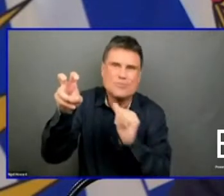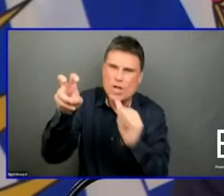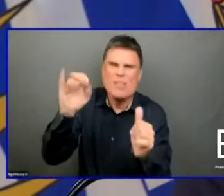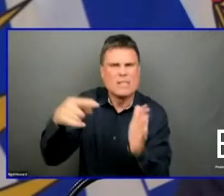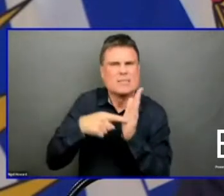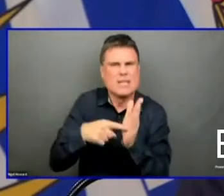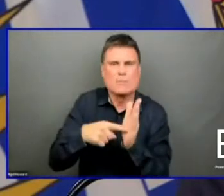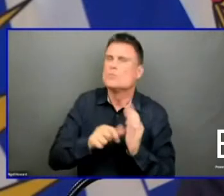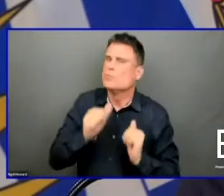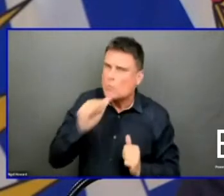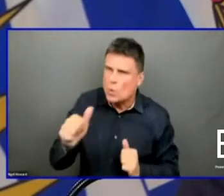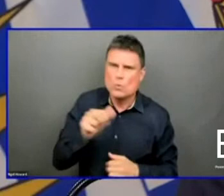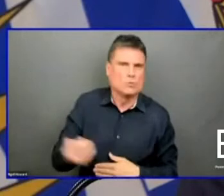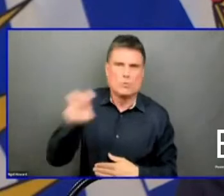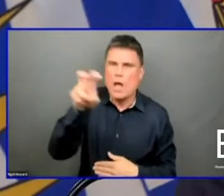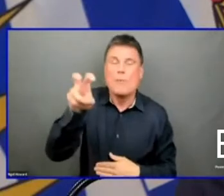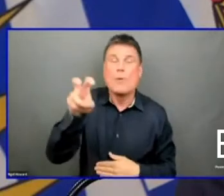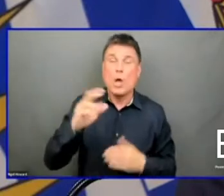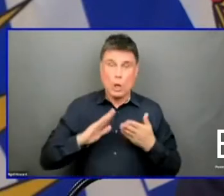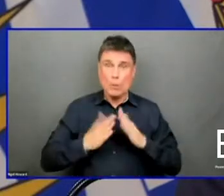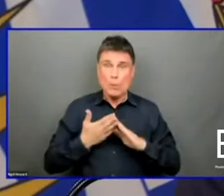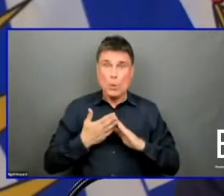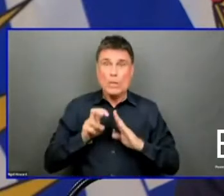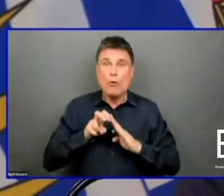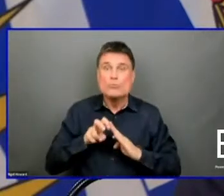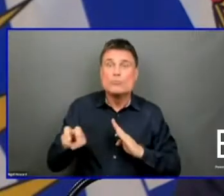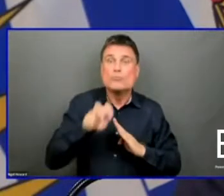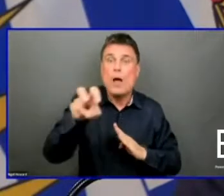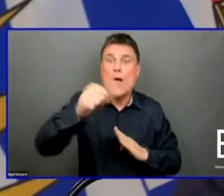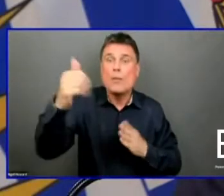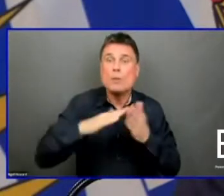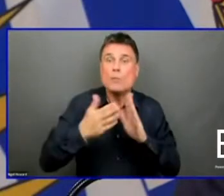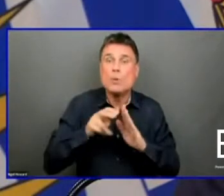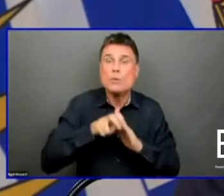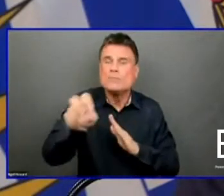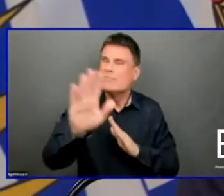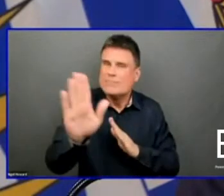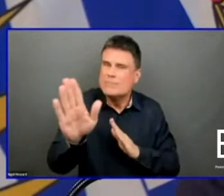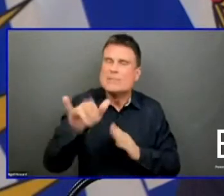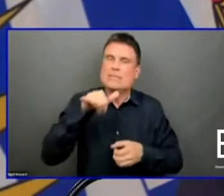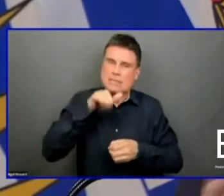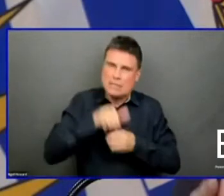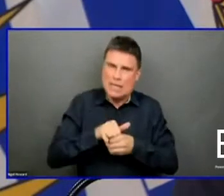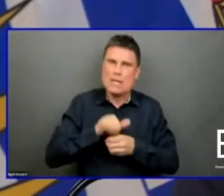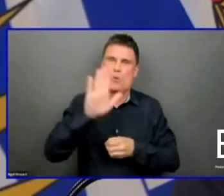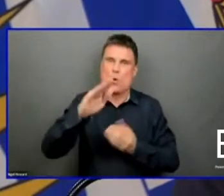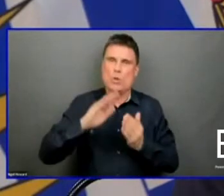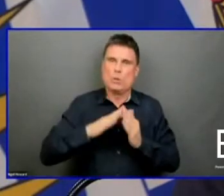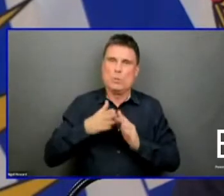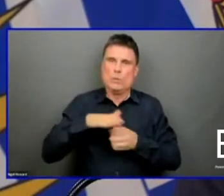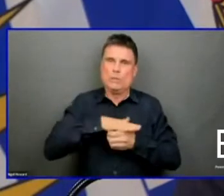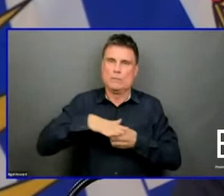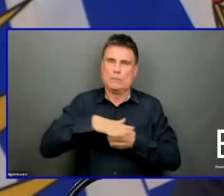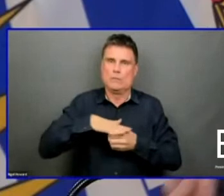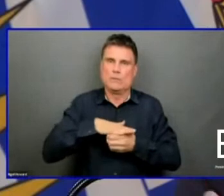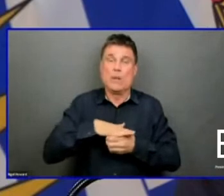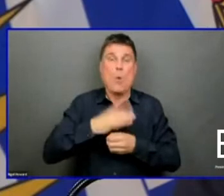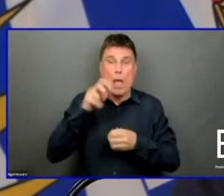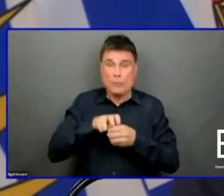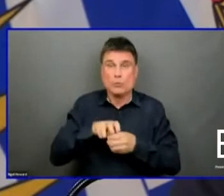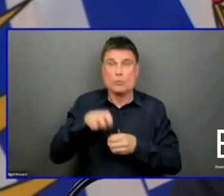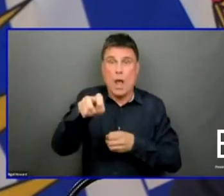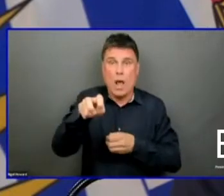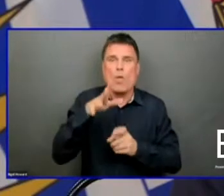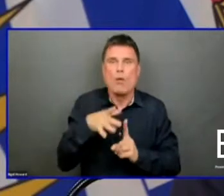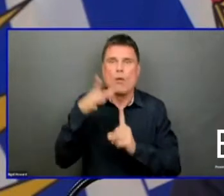but go outside in your own community. Traveling is what spreads the virus and what leads to transmission events and chains